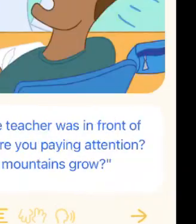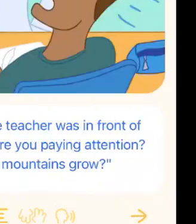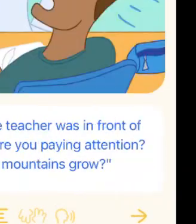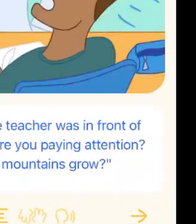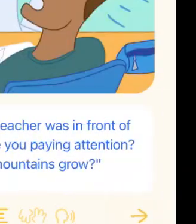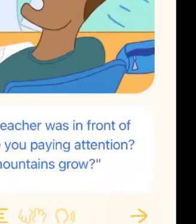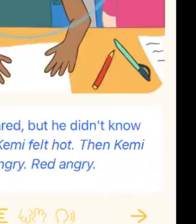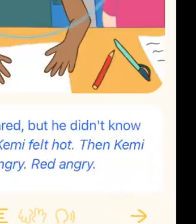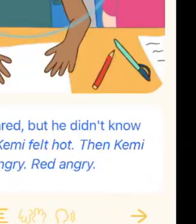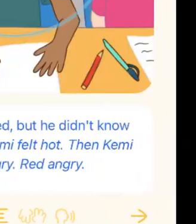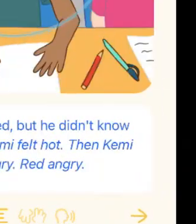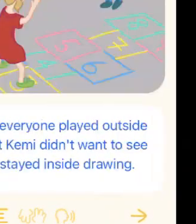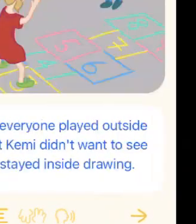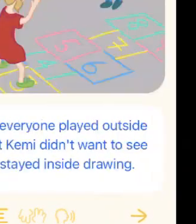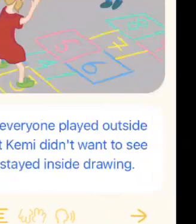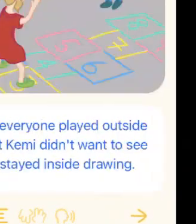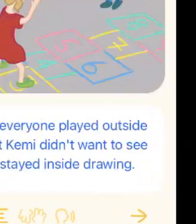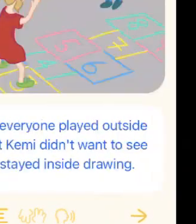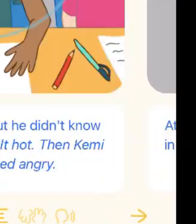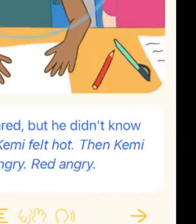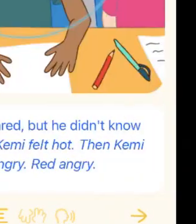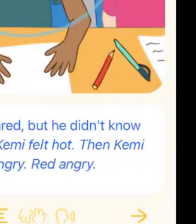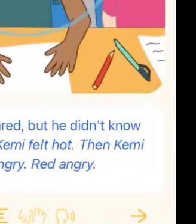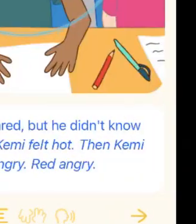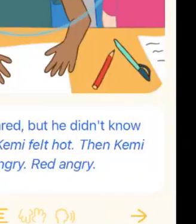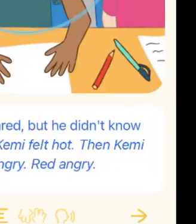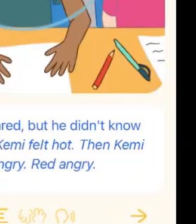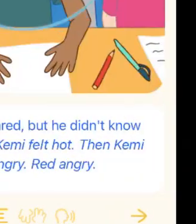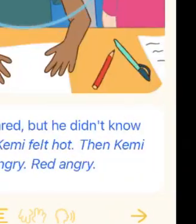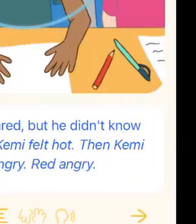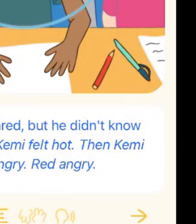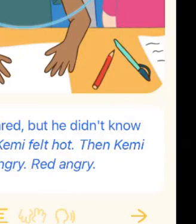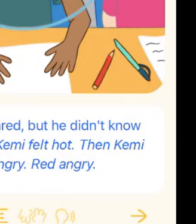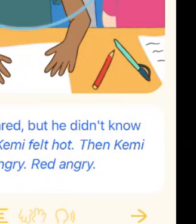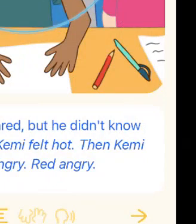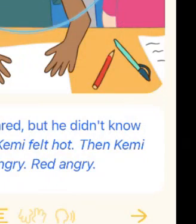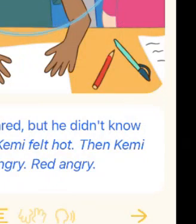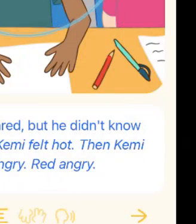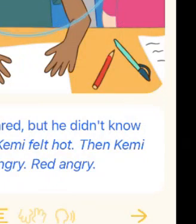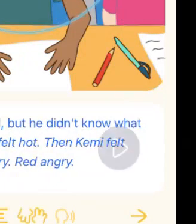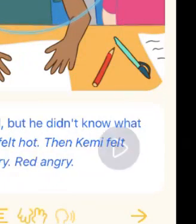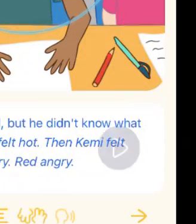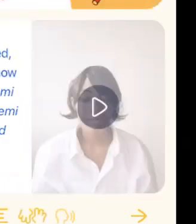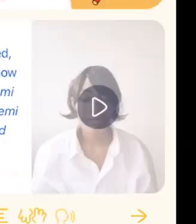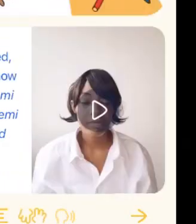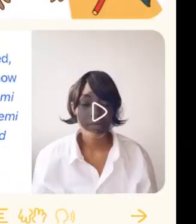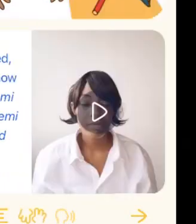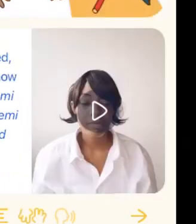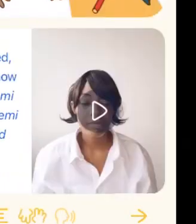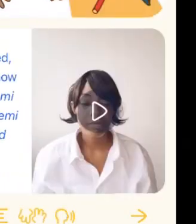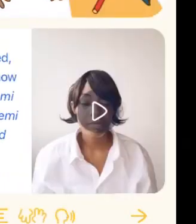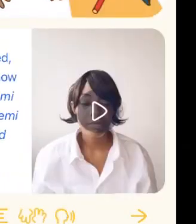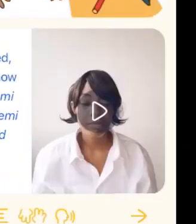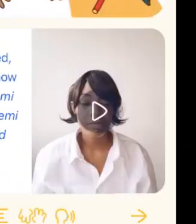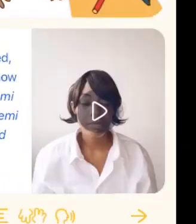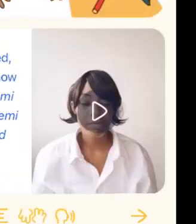And let's find some music so I can show this. Yeah. So here, might want to look at the